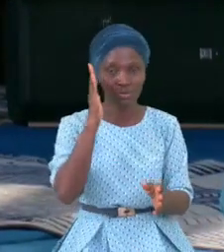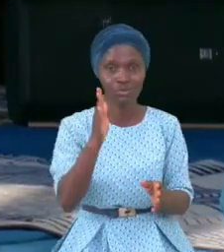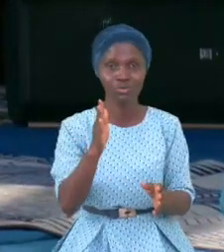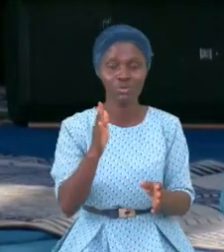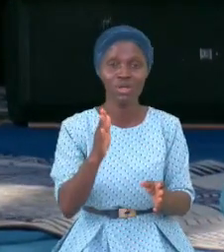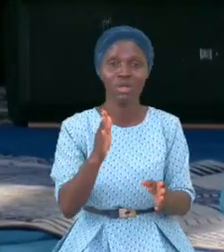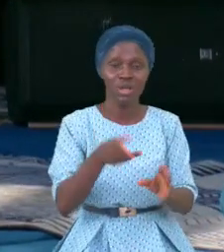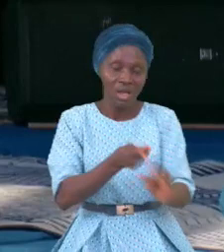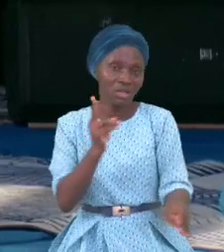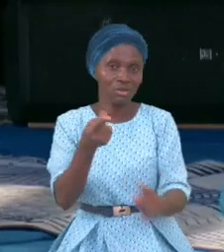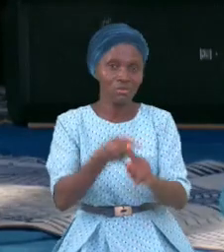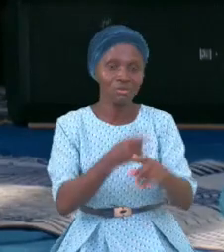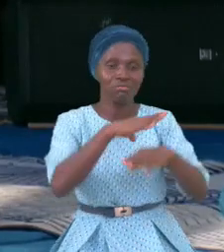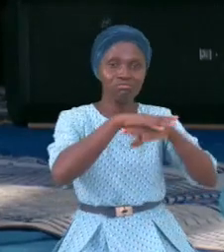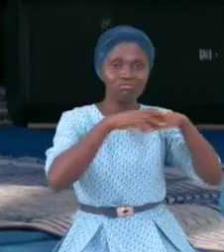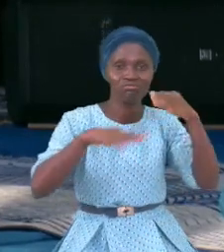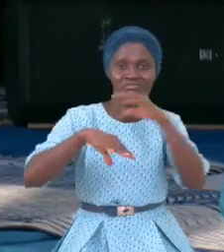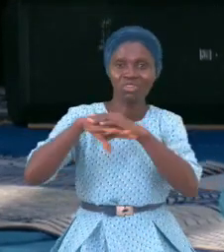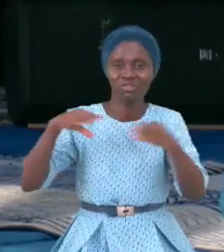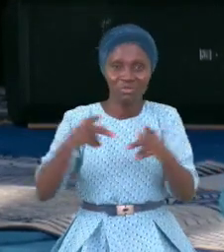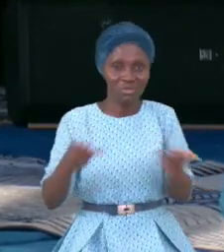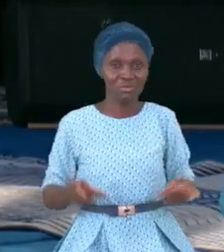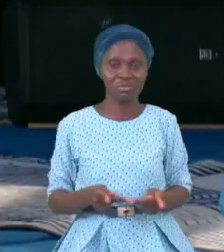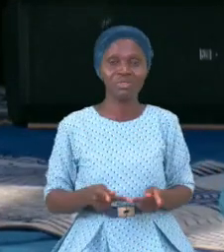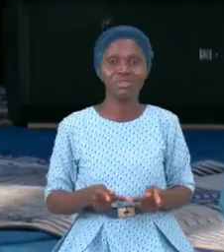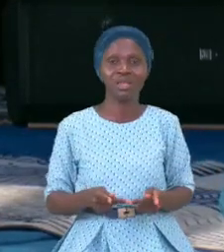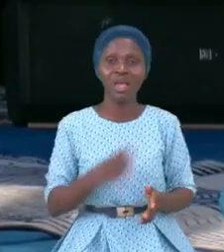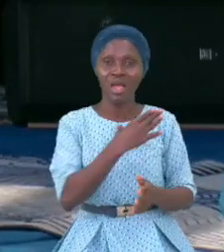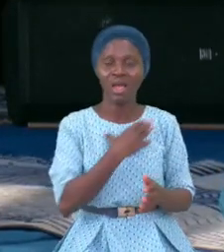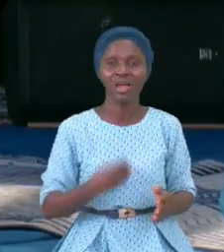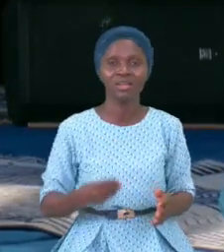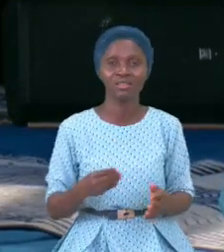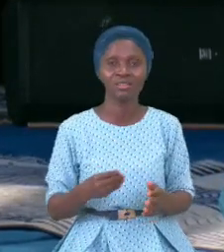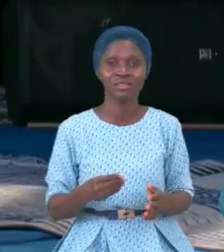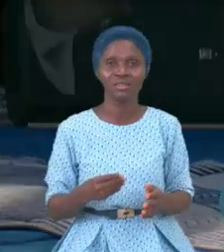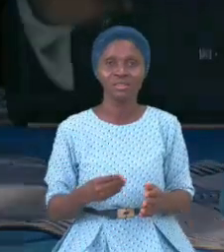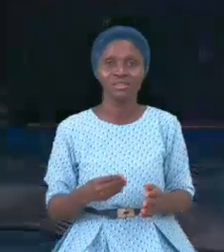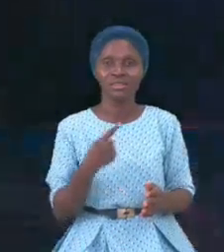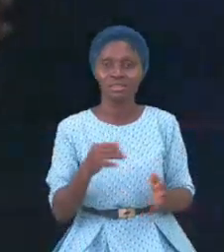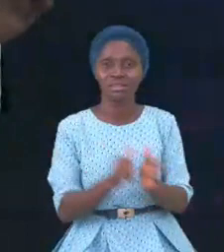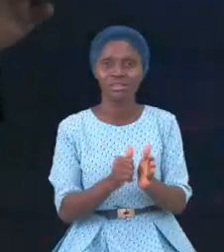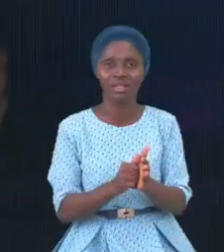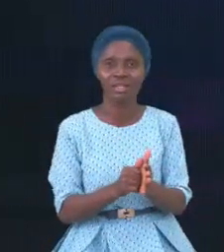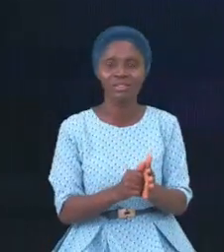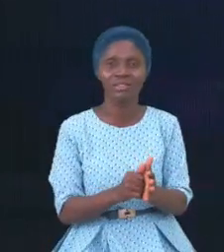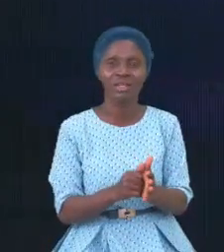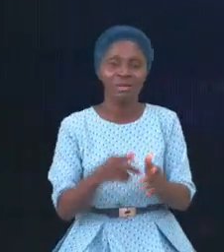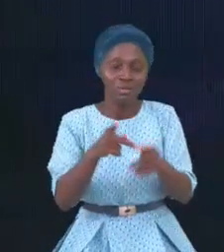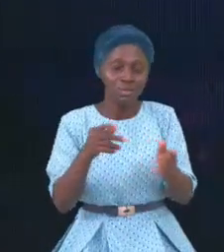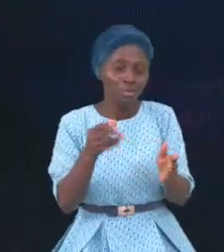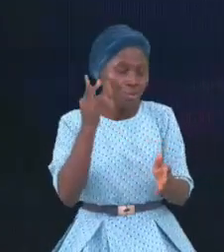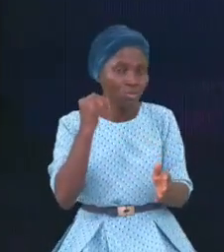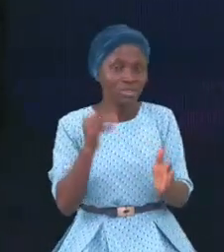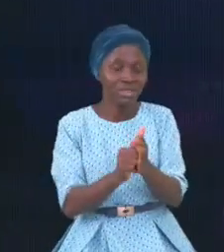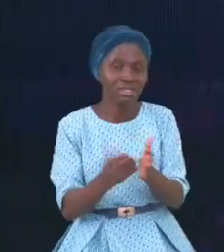zone. Expand that comfort zone. That one wasn't convenient before. That one wasn't comfortable before. I expand that and